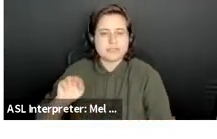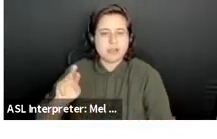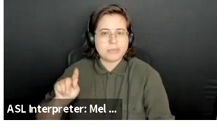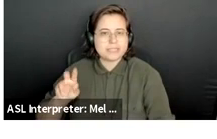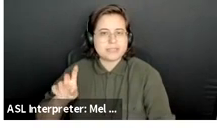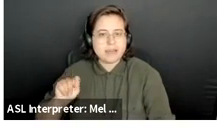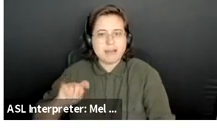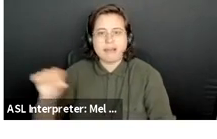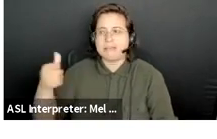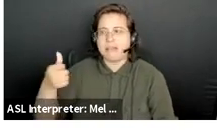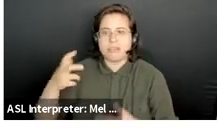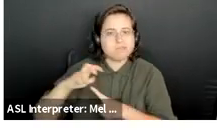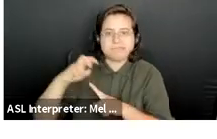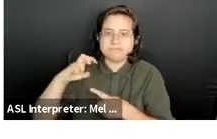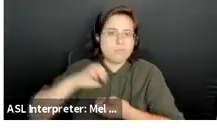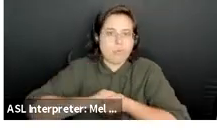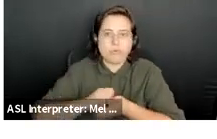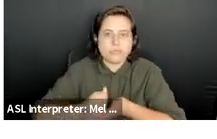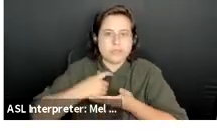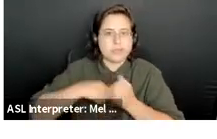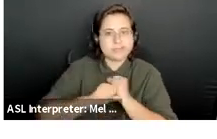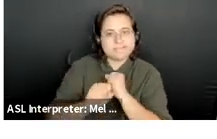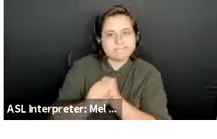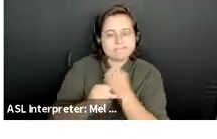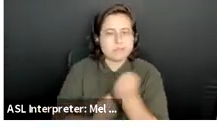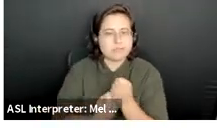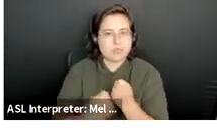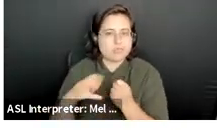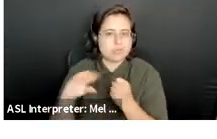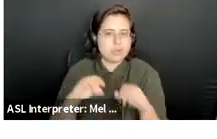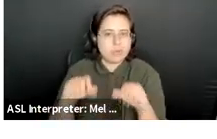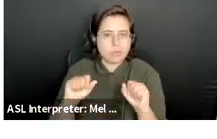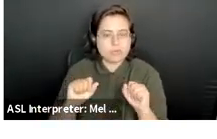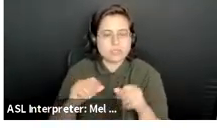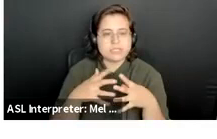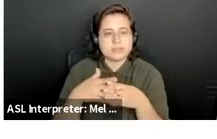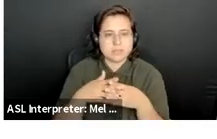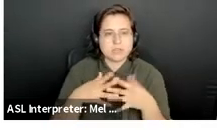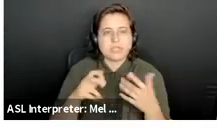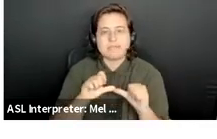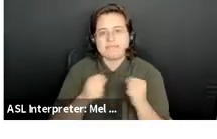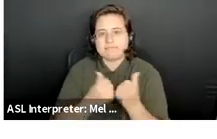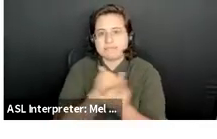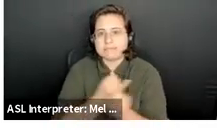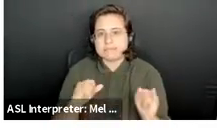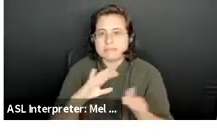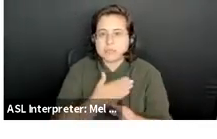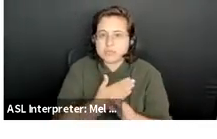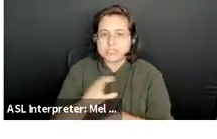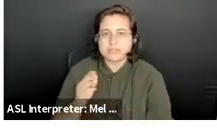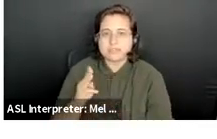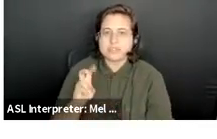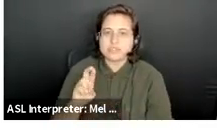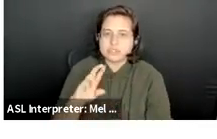other amazing partners that helped us promote and supported this and co-hosts: American Association of Independent Music, Chamber of Music